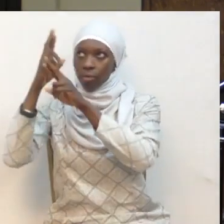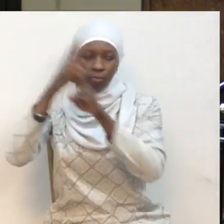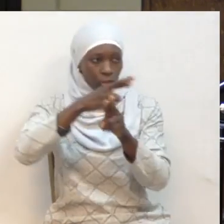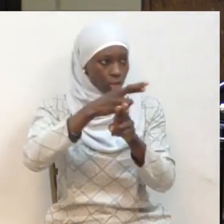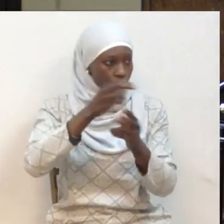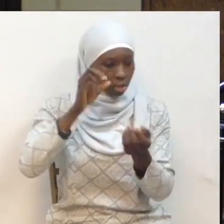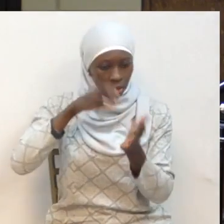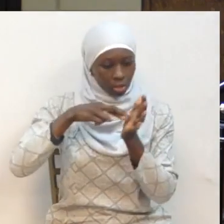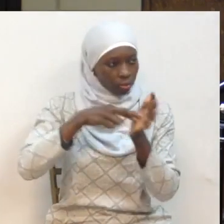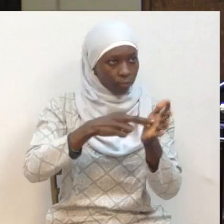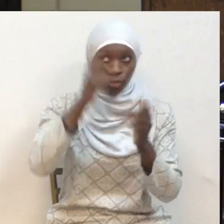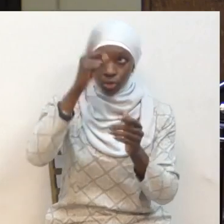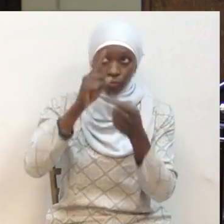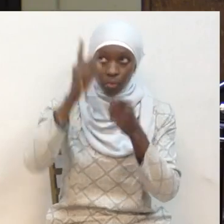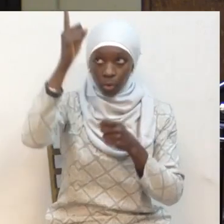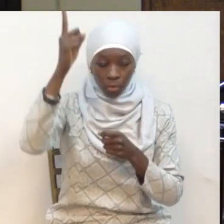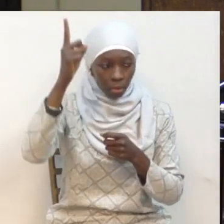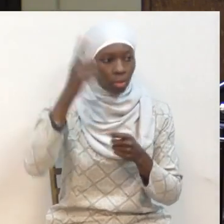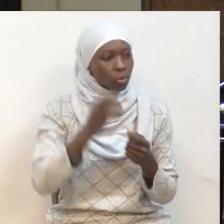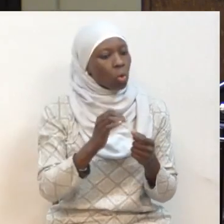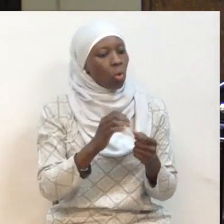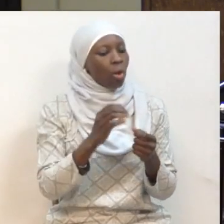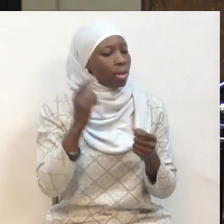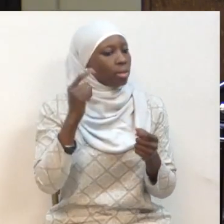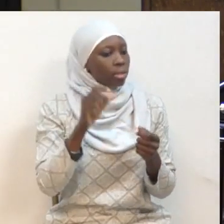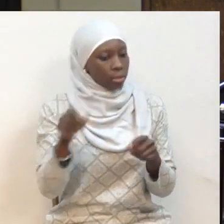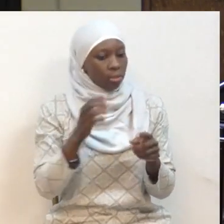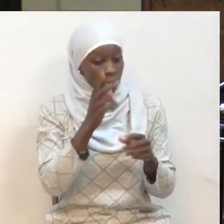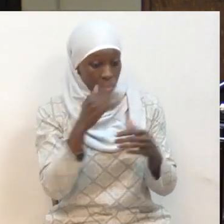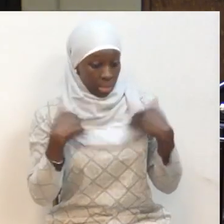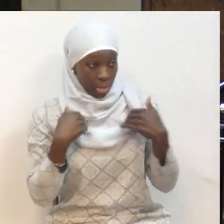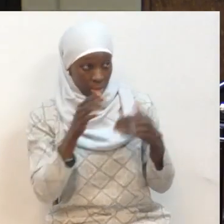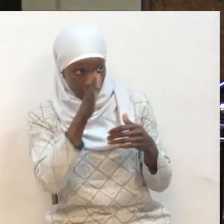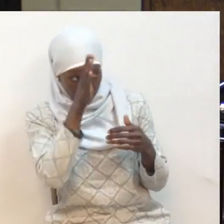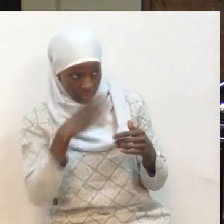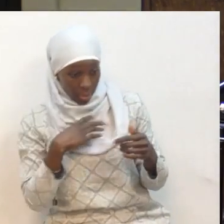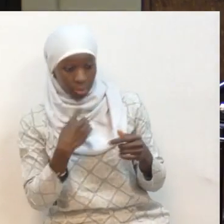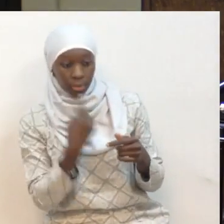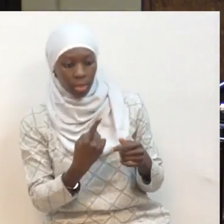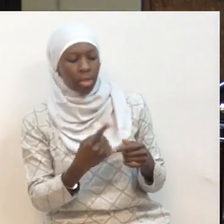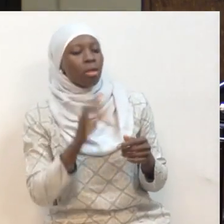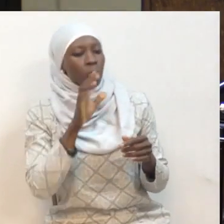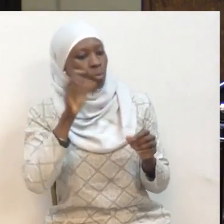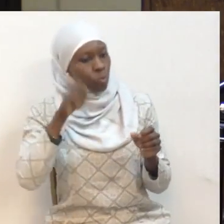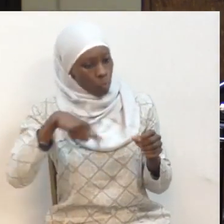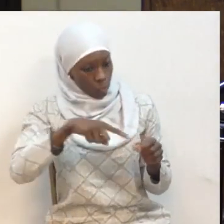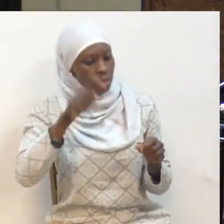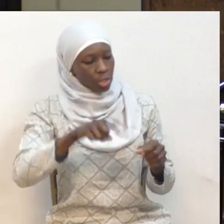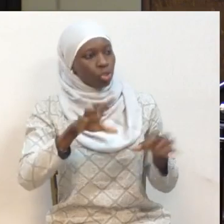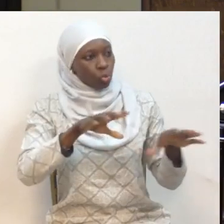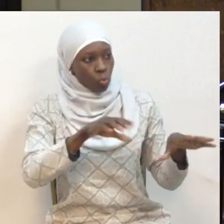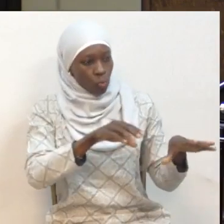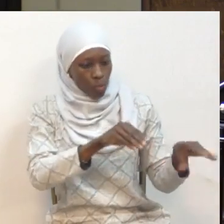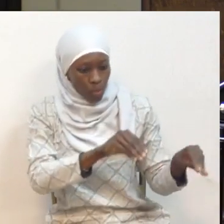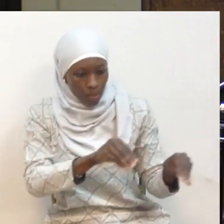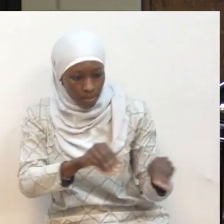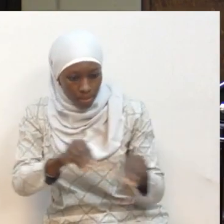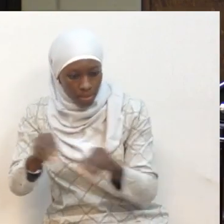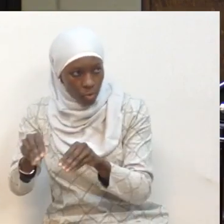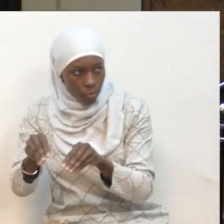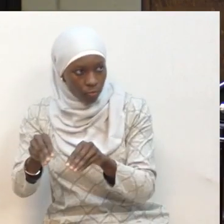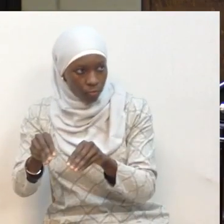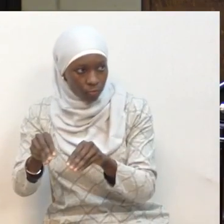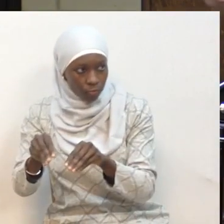to camp. Let us move and camp next to the well of Badr so that we have access to the